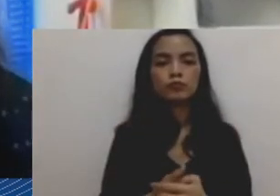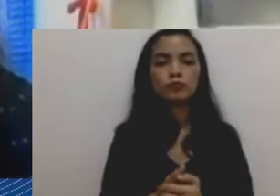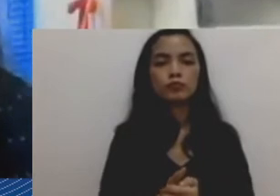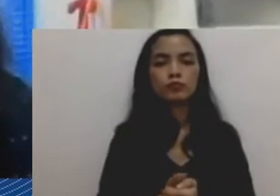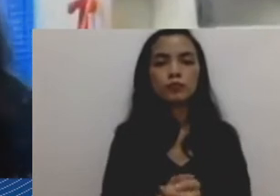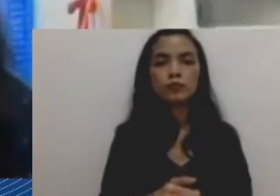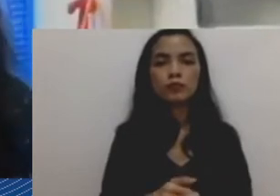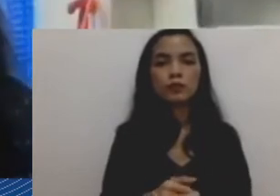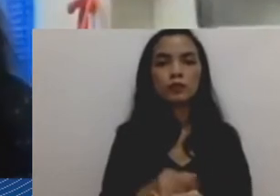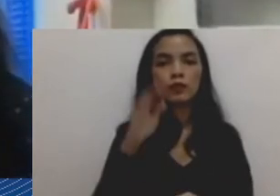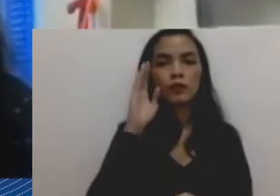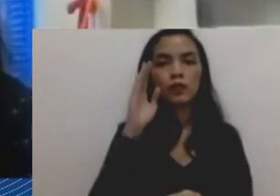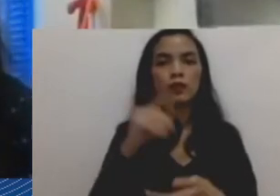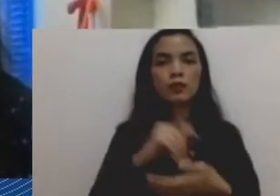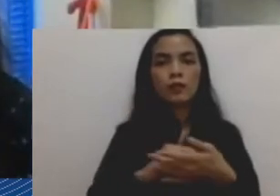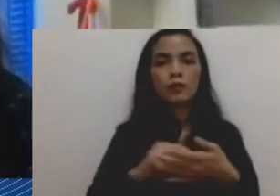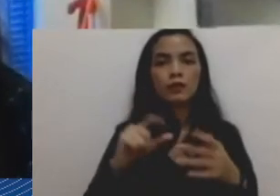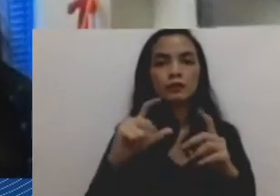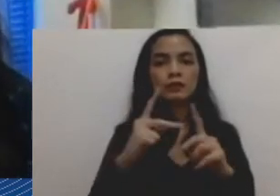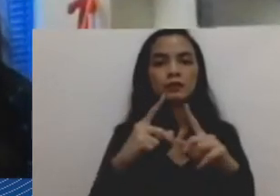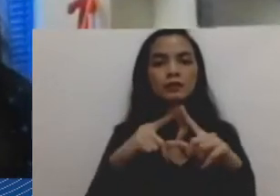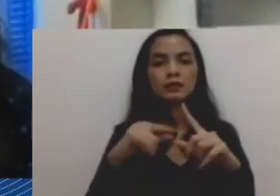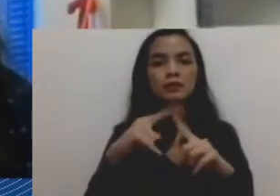is Chaitra Shenoy, and I'm the